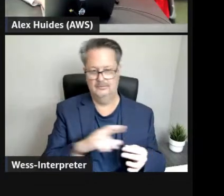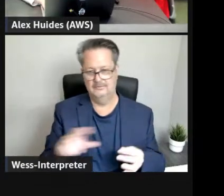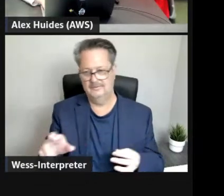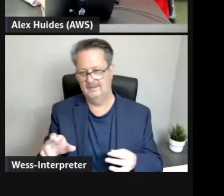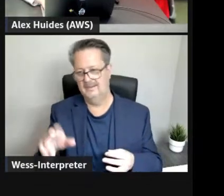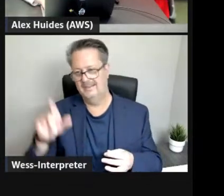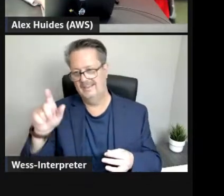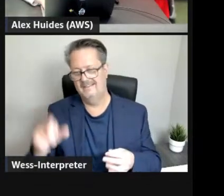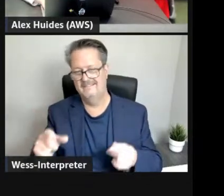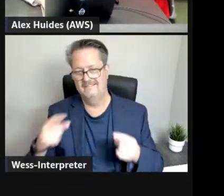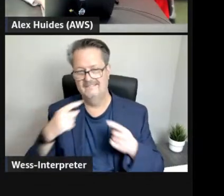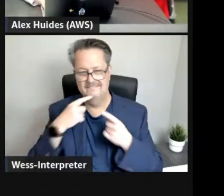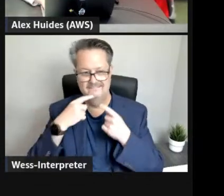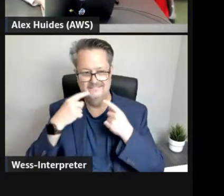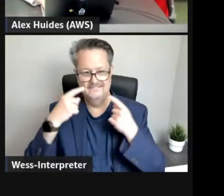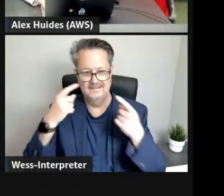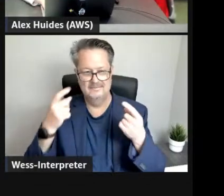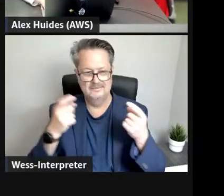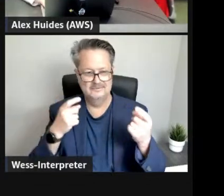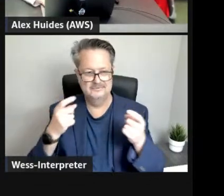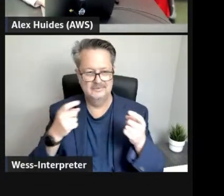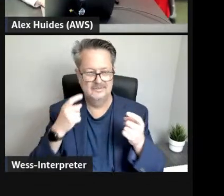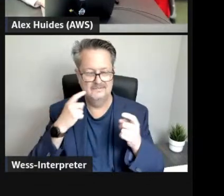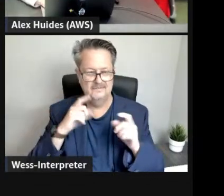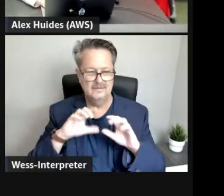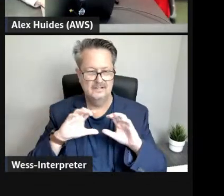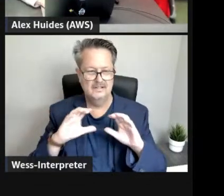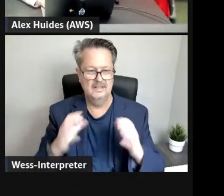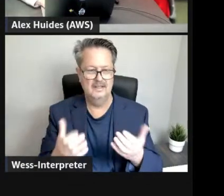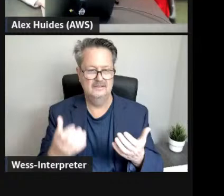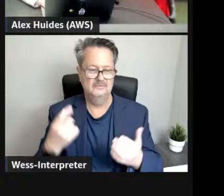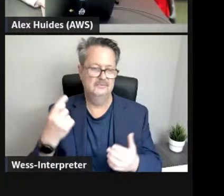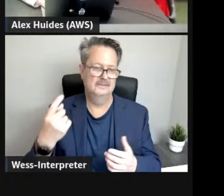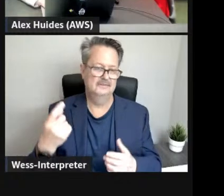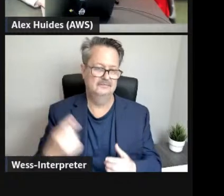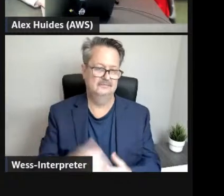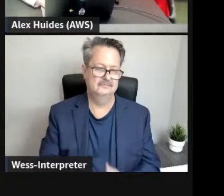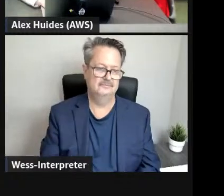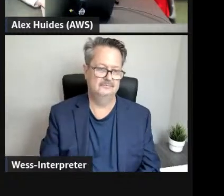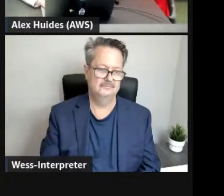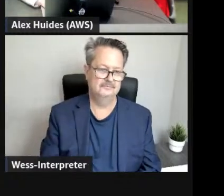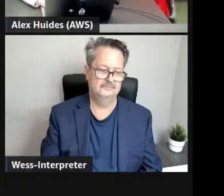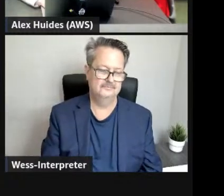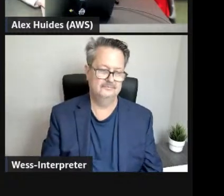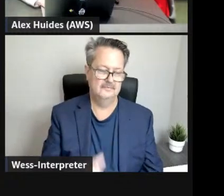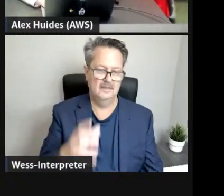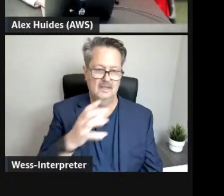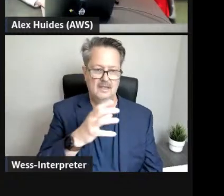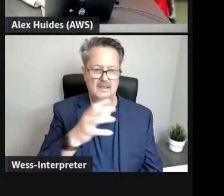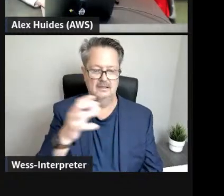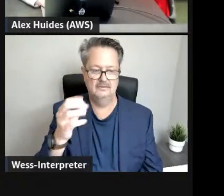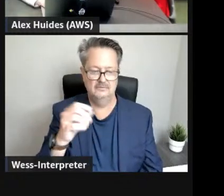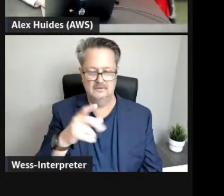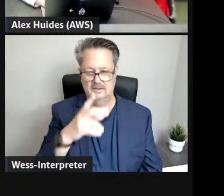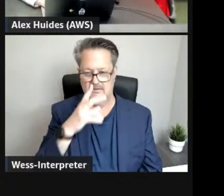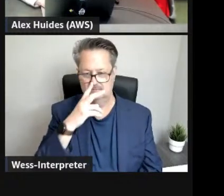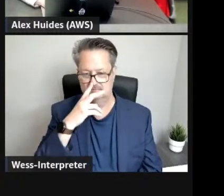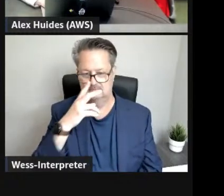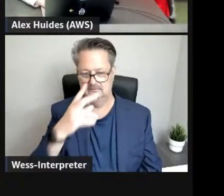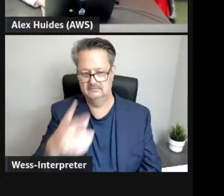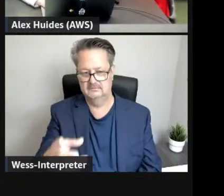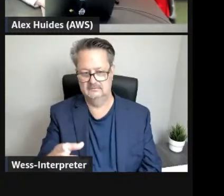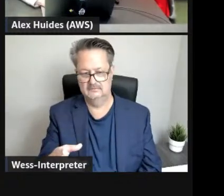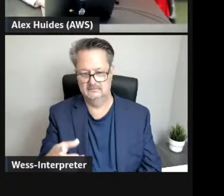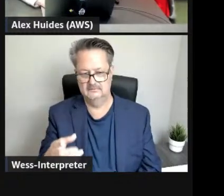controller for the cluster Lattice 1. And you can see them, those logs